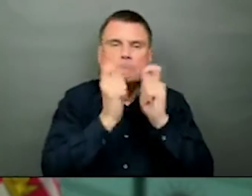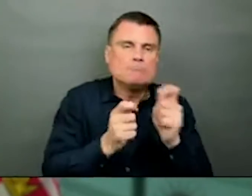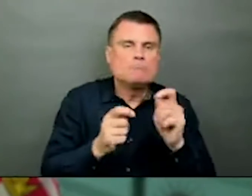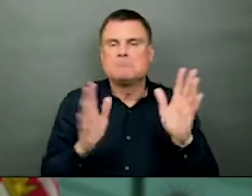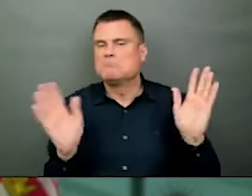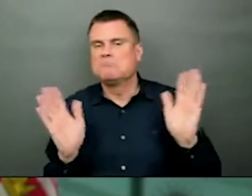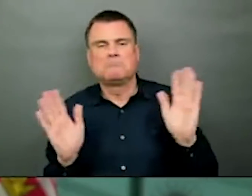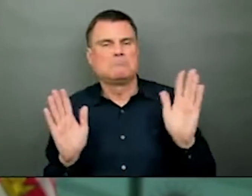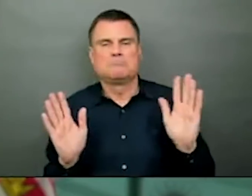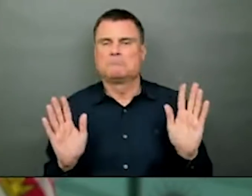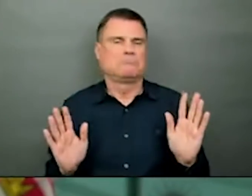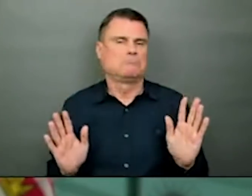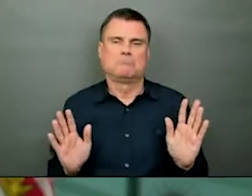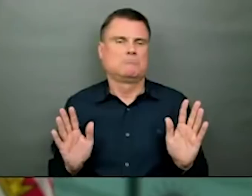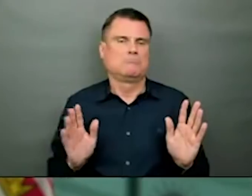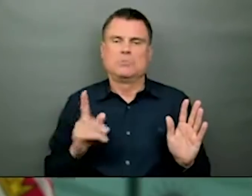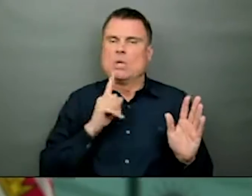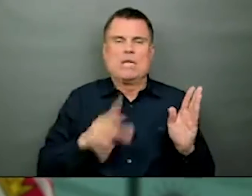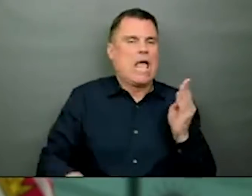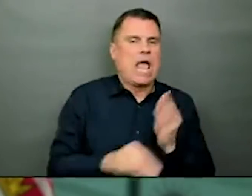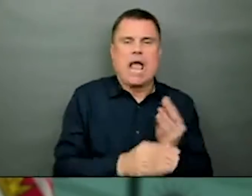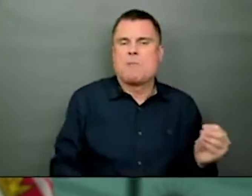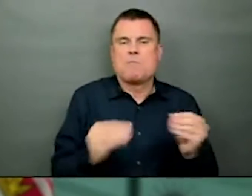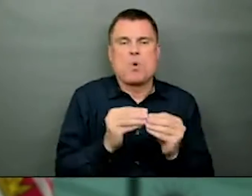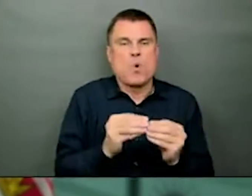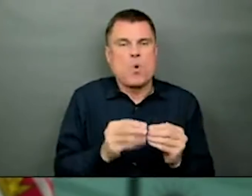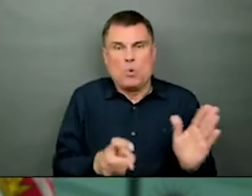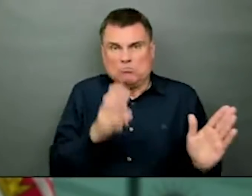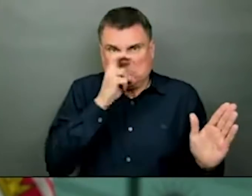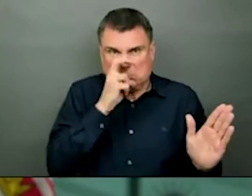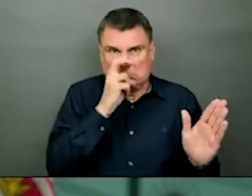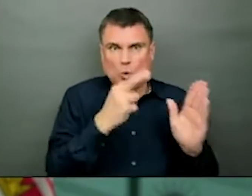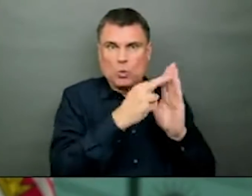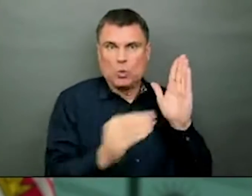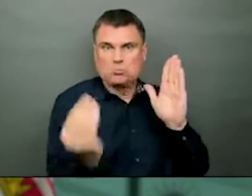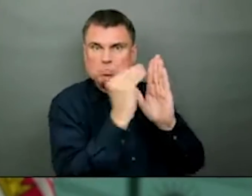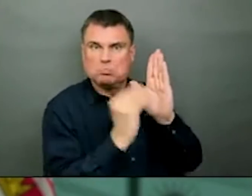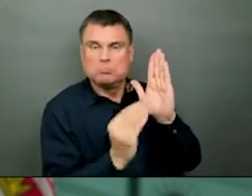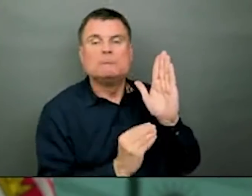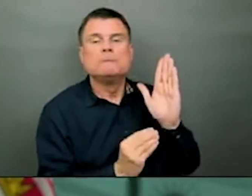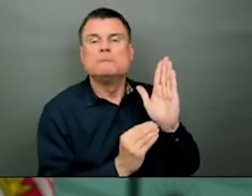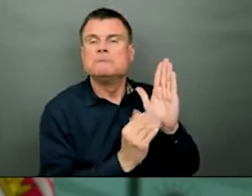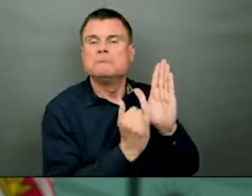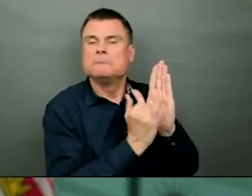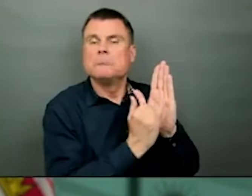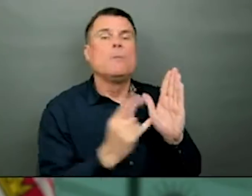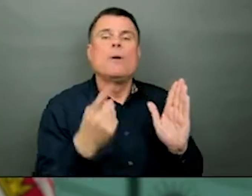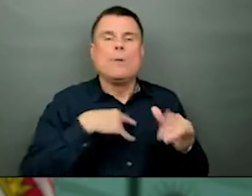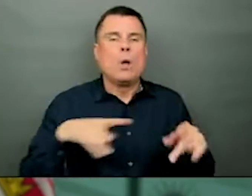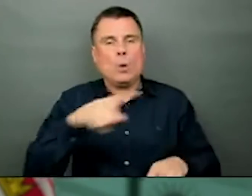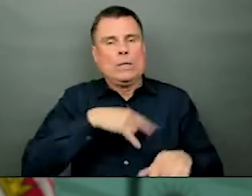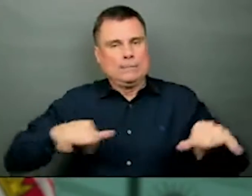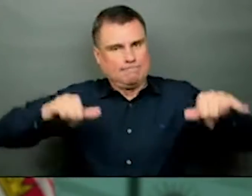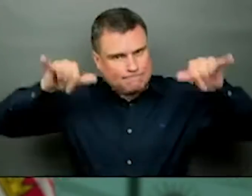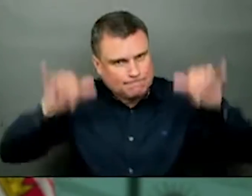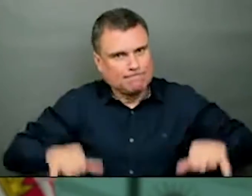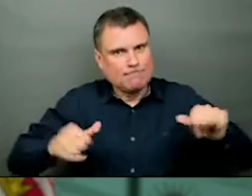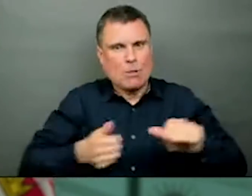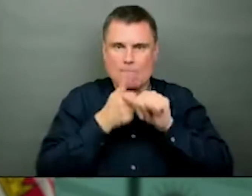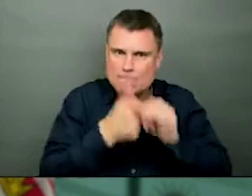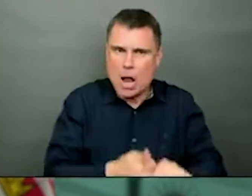really not a question of doing something different. It just makes sure that we absolutely have to do our very best to follow